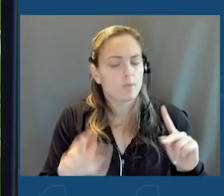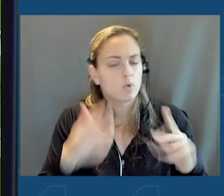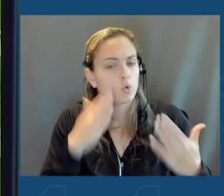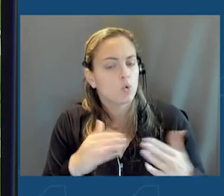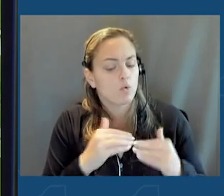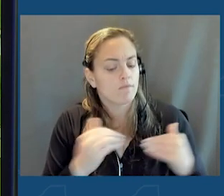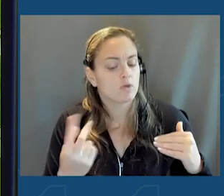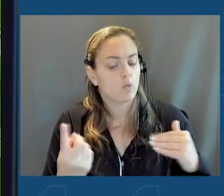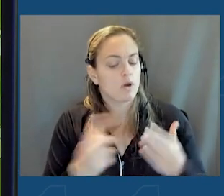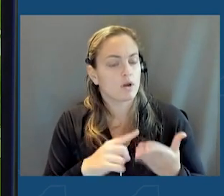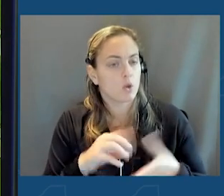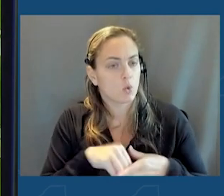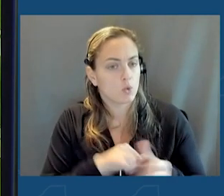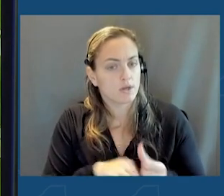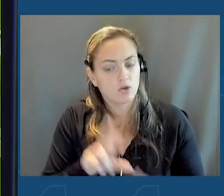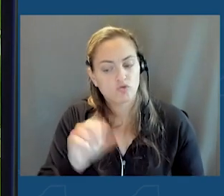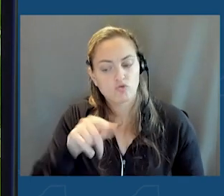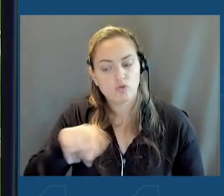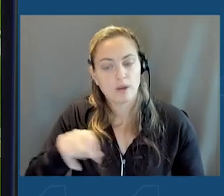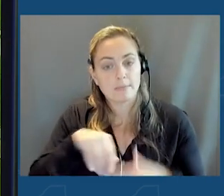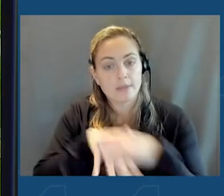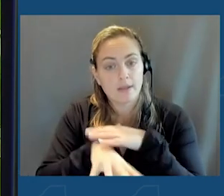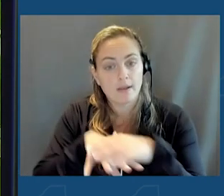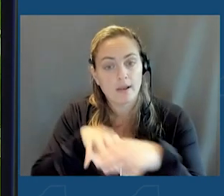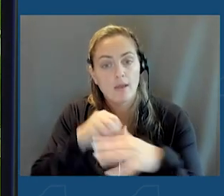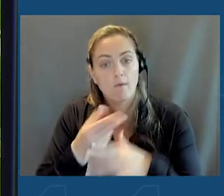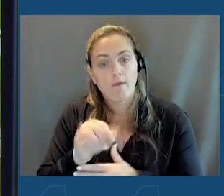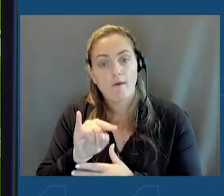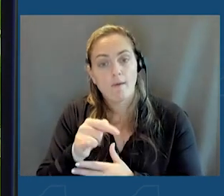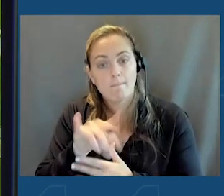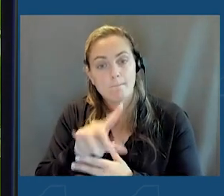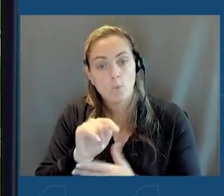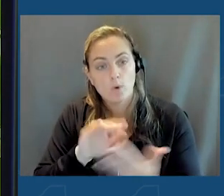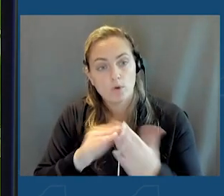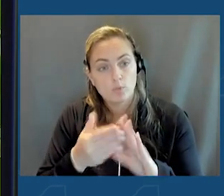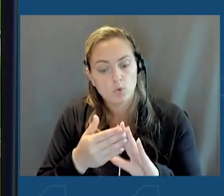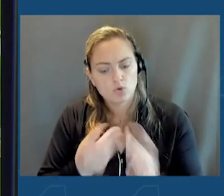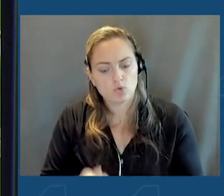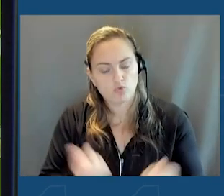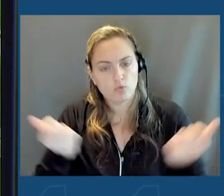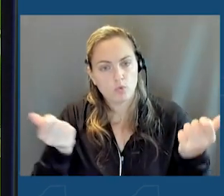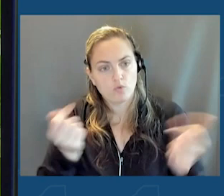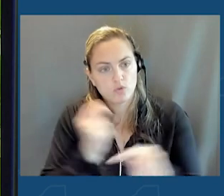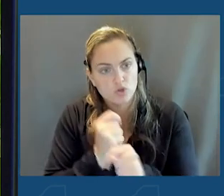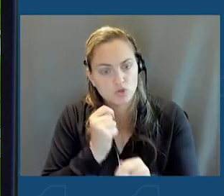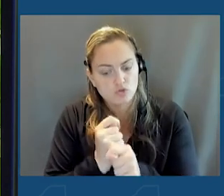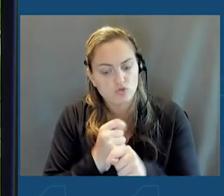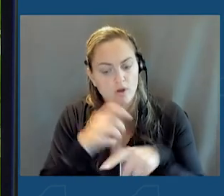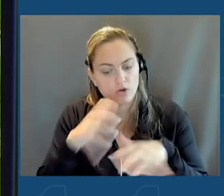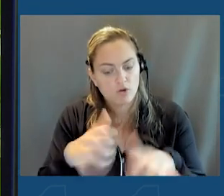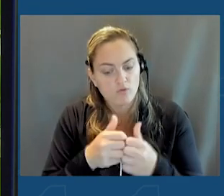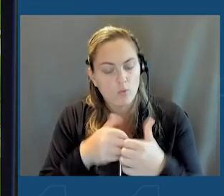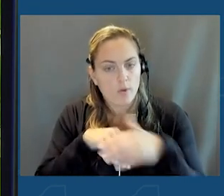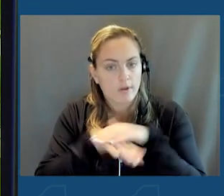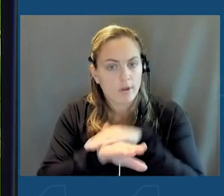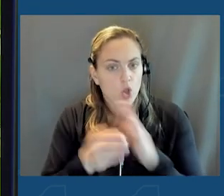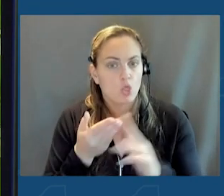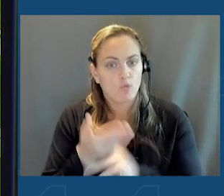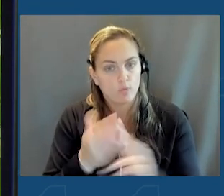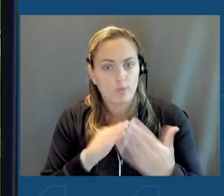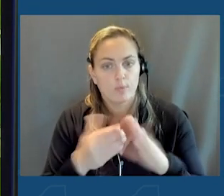1 included ramps in and out of the Hunts Point community so that we can remove the truck traffic from driving in through our